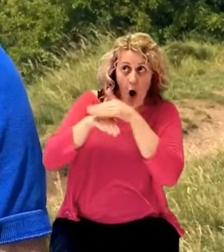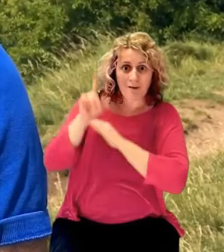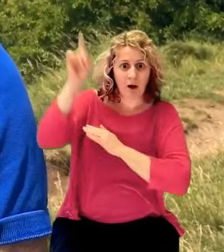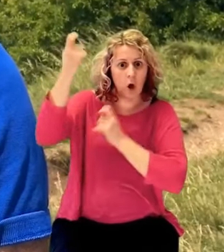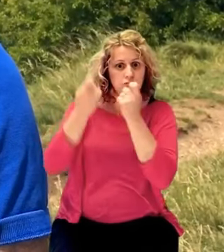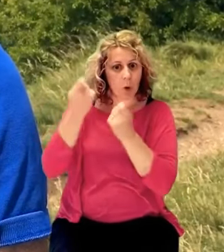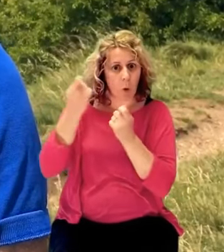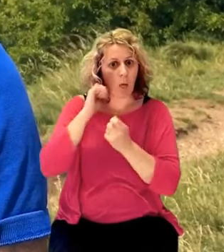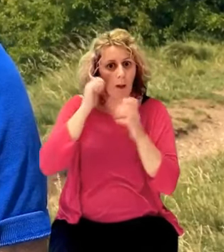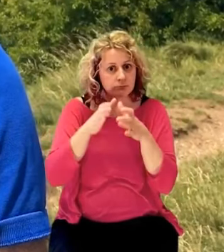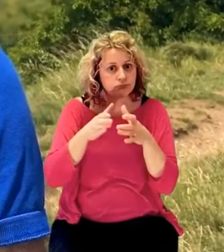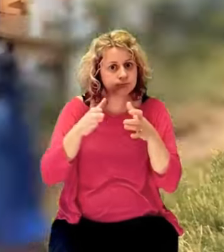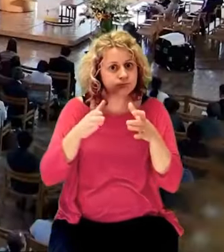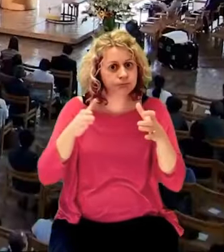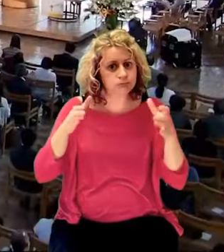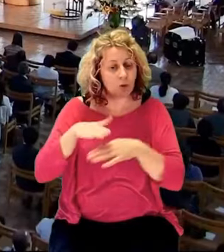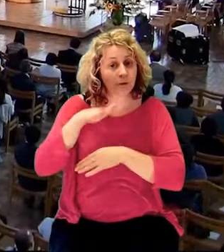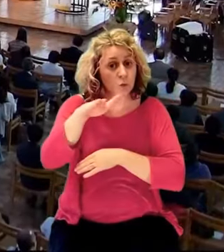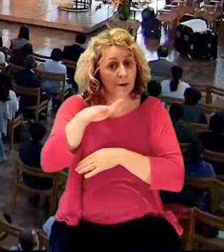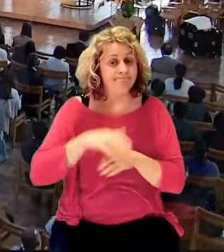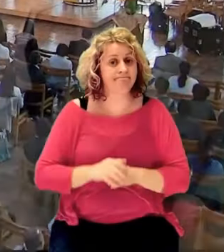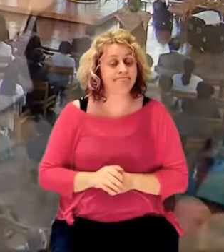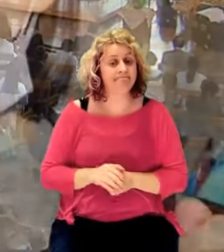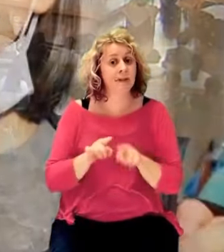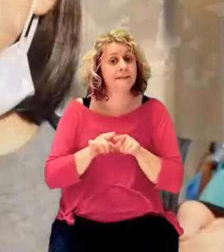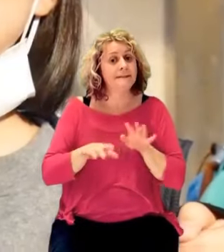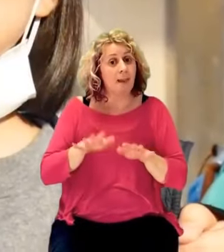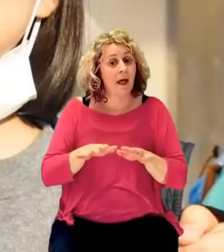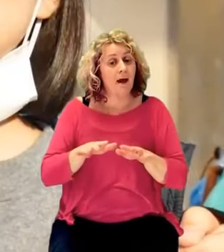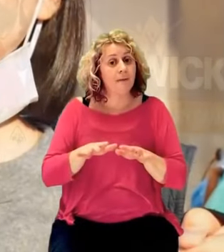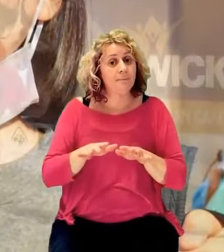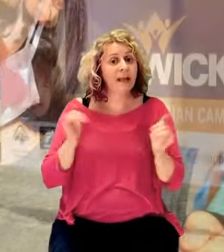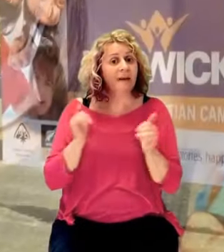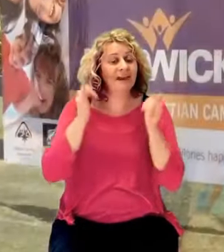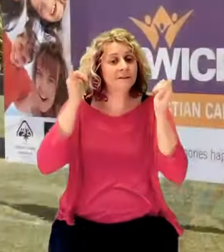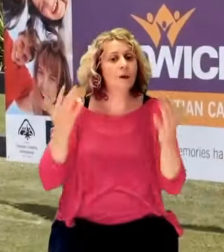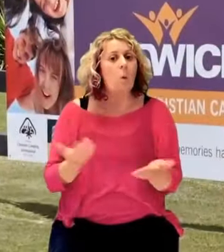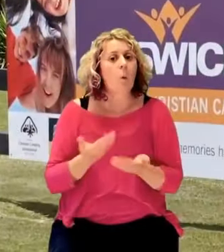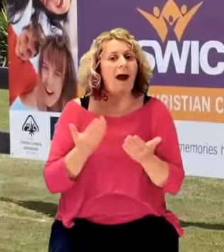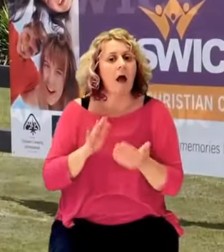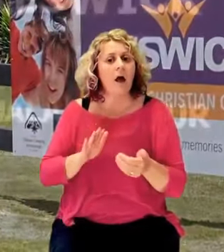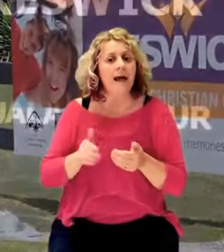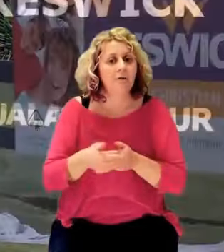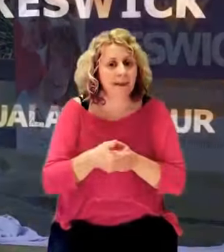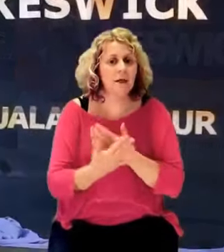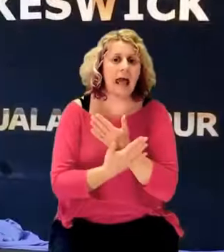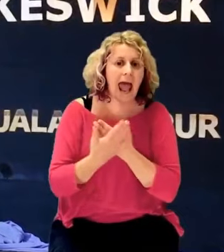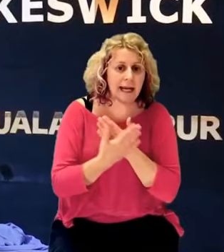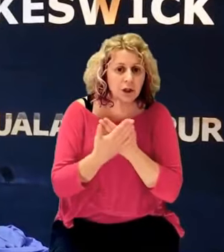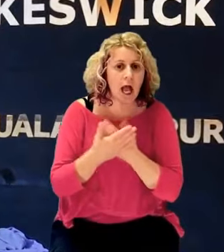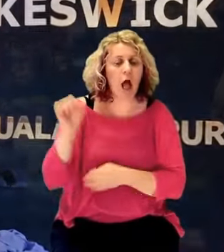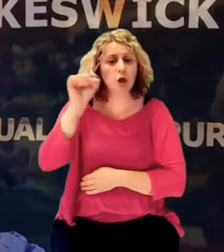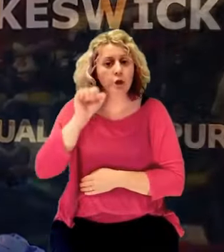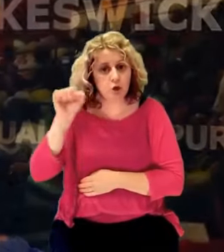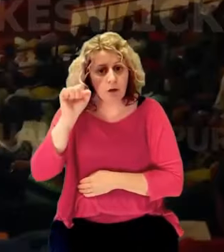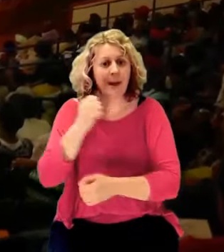grow into the future. There are similar events in the Caribbean, Asia, Australia and New Zealand, the Cayman Islands,